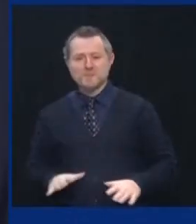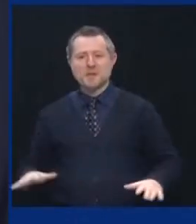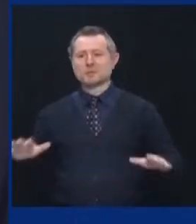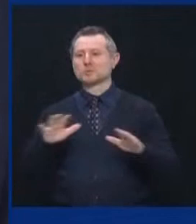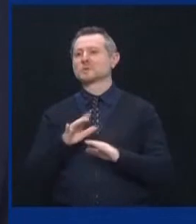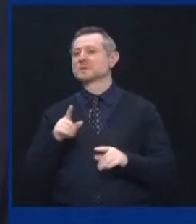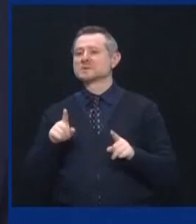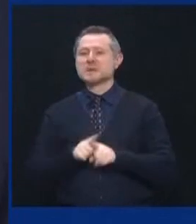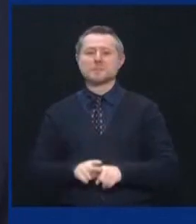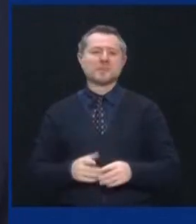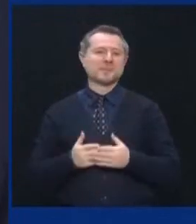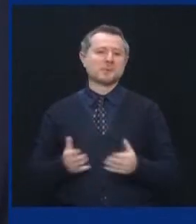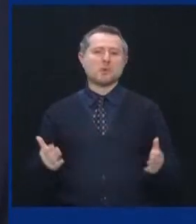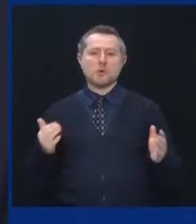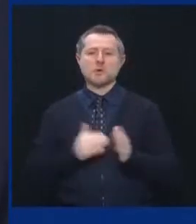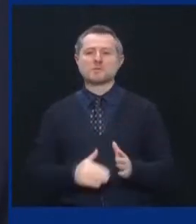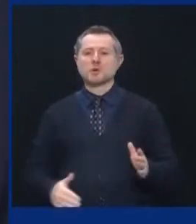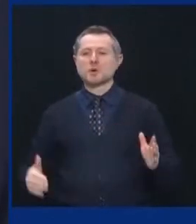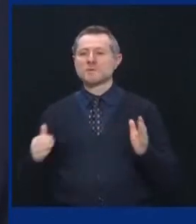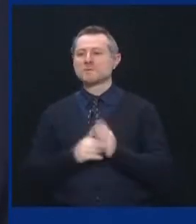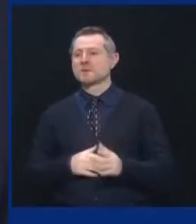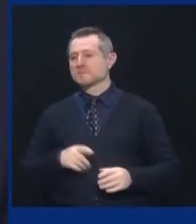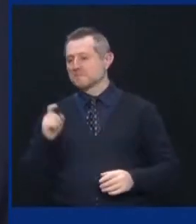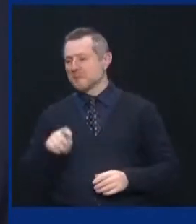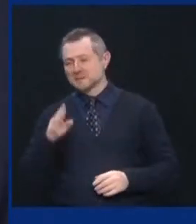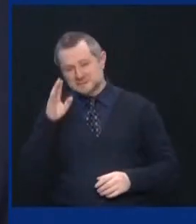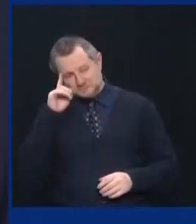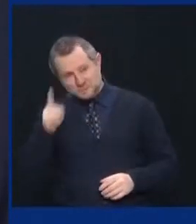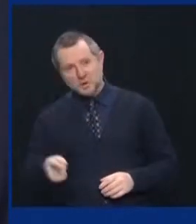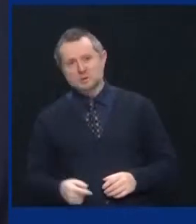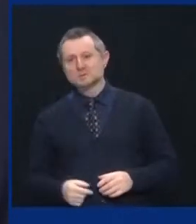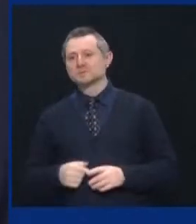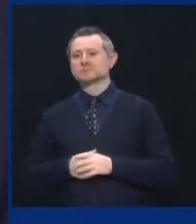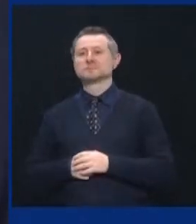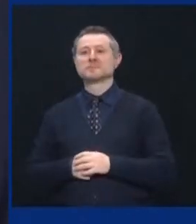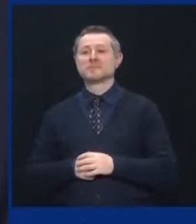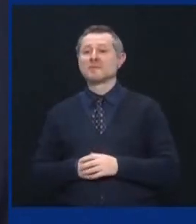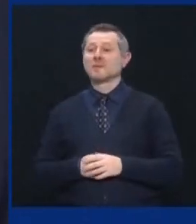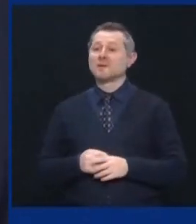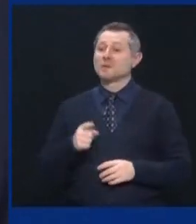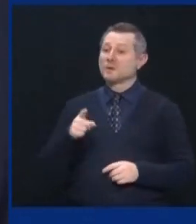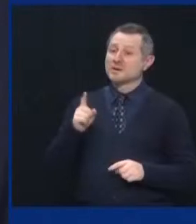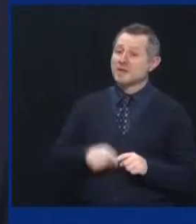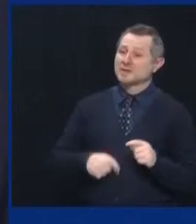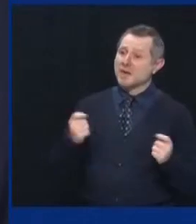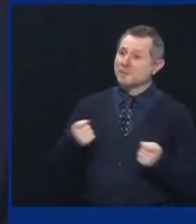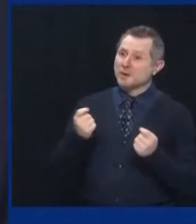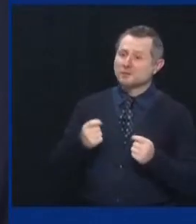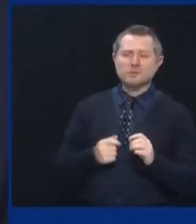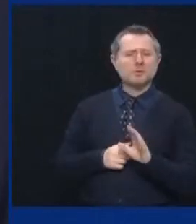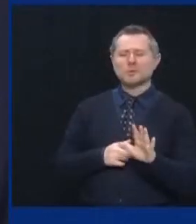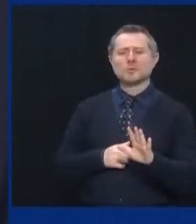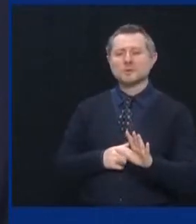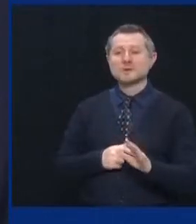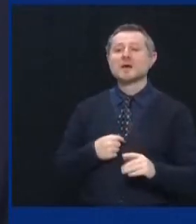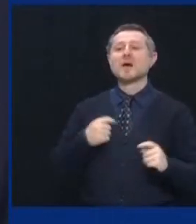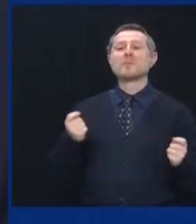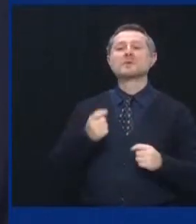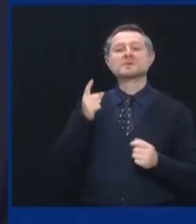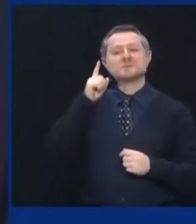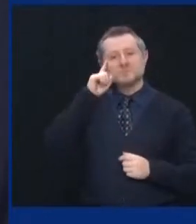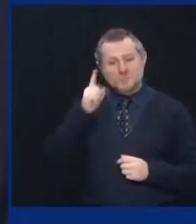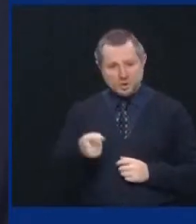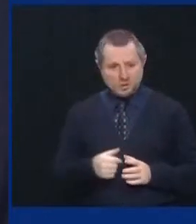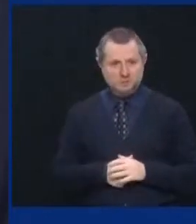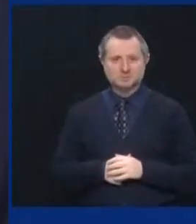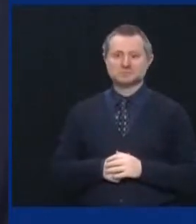again, we have to be smart. Nobody's saying don't celebrate. Celebrate, but celebrate smart, because